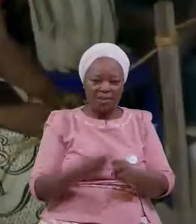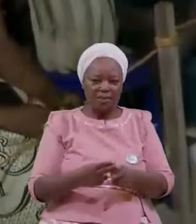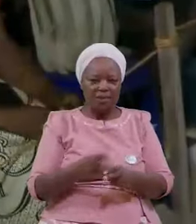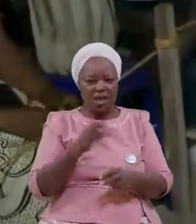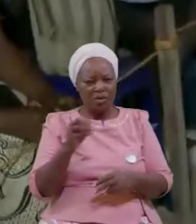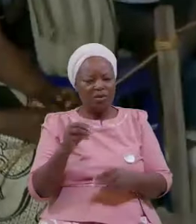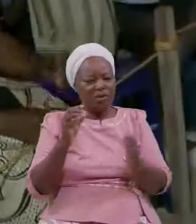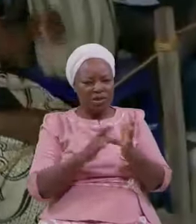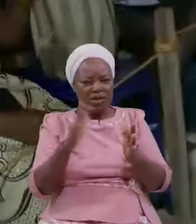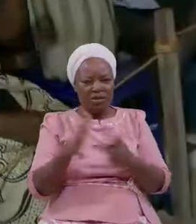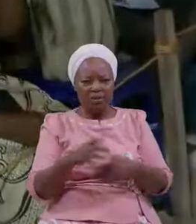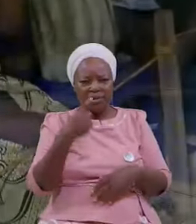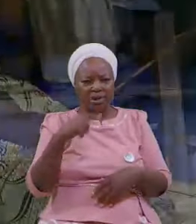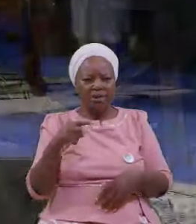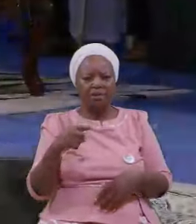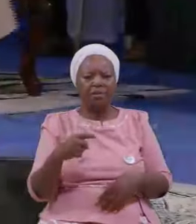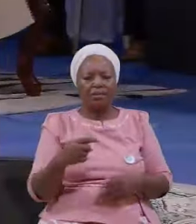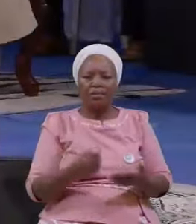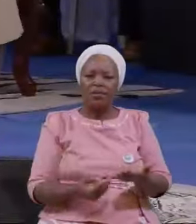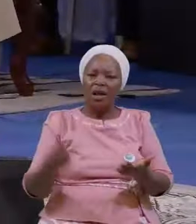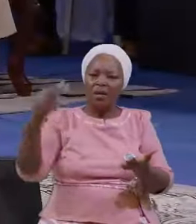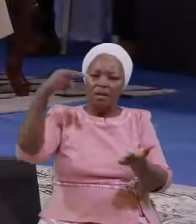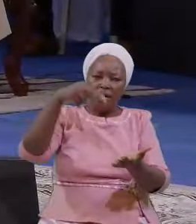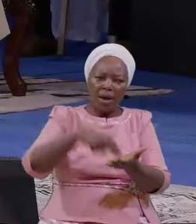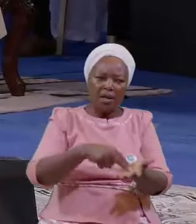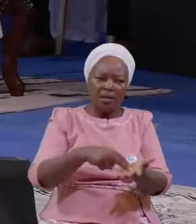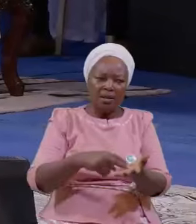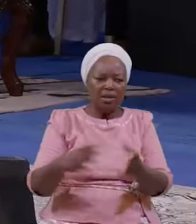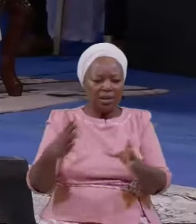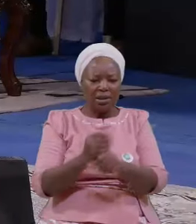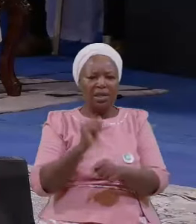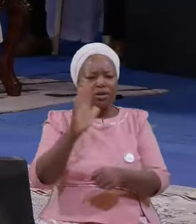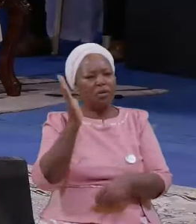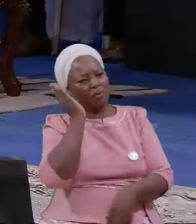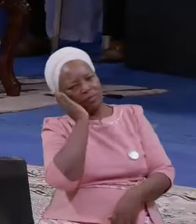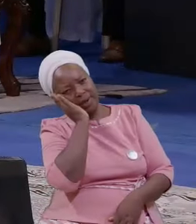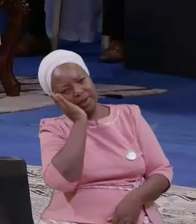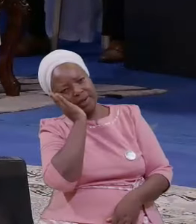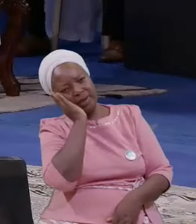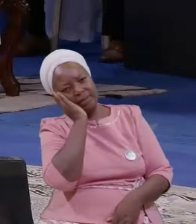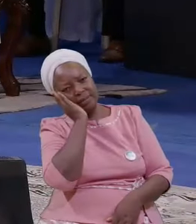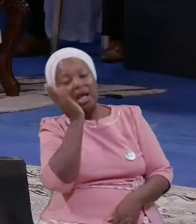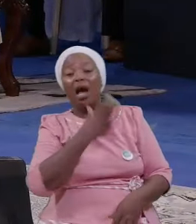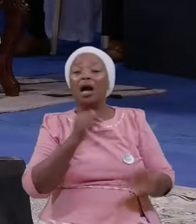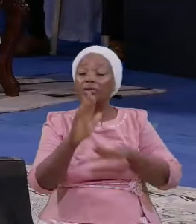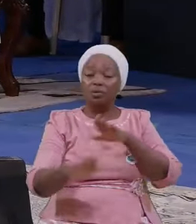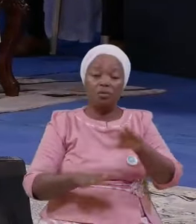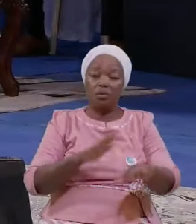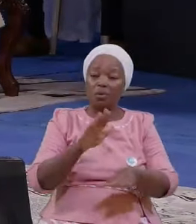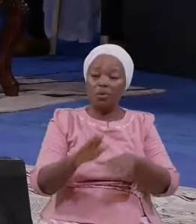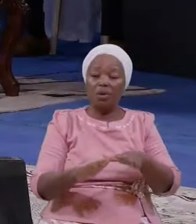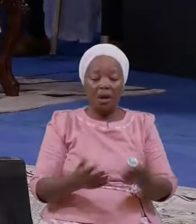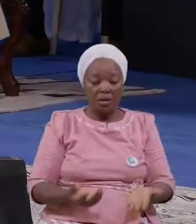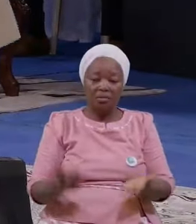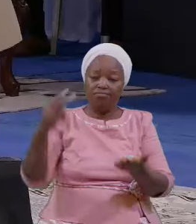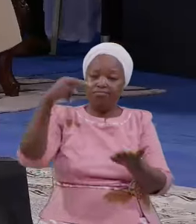said, rise, take up thy bed, and walk. Rise.